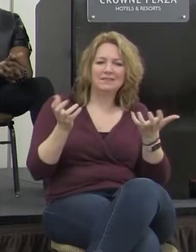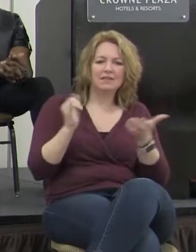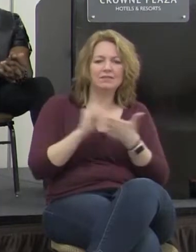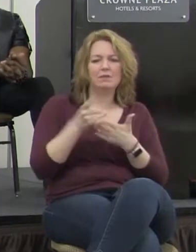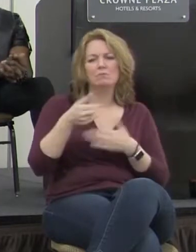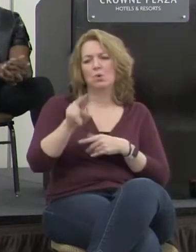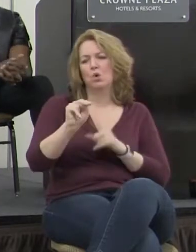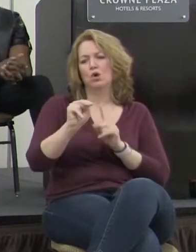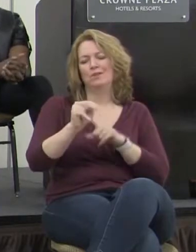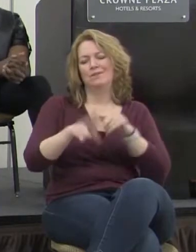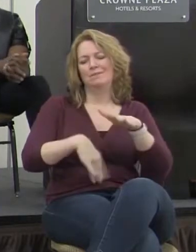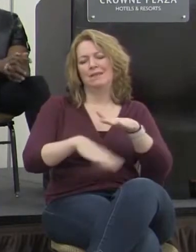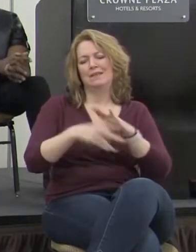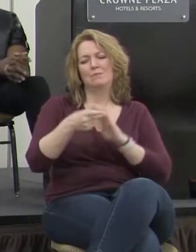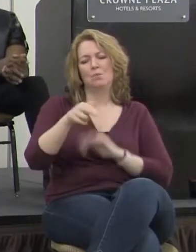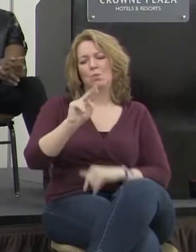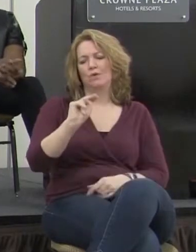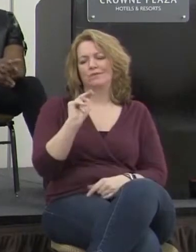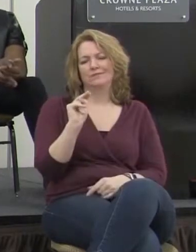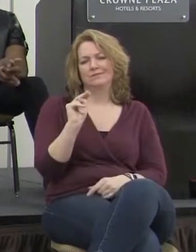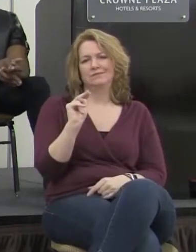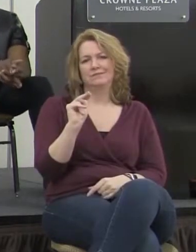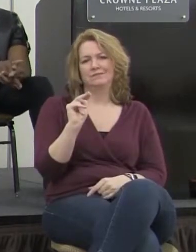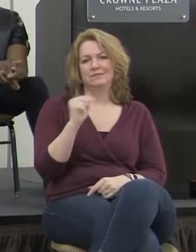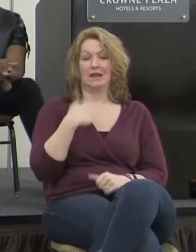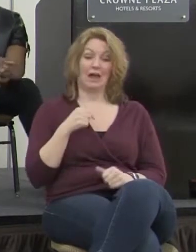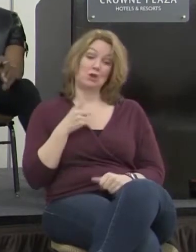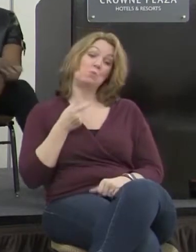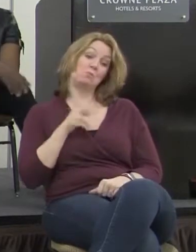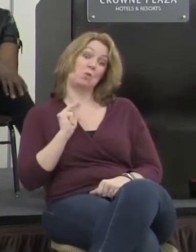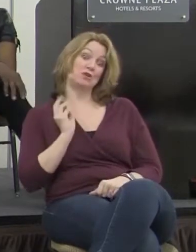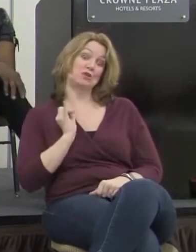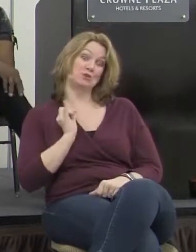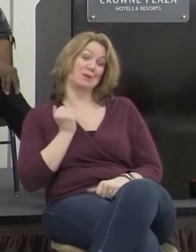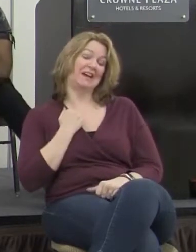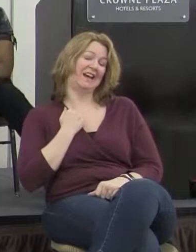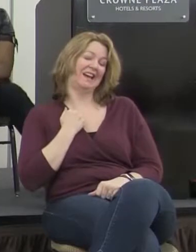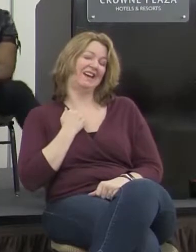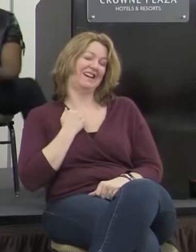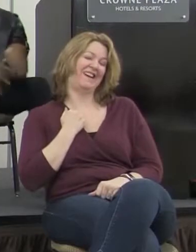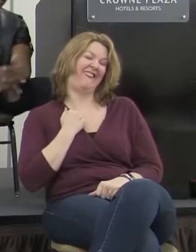porn. What we do is, I do porn too.